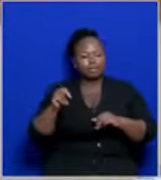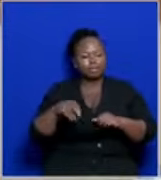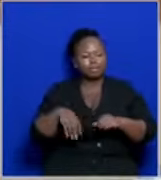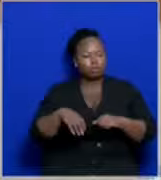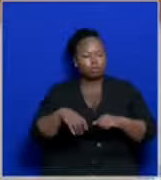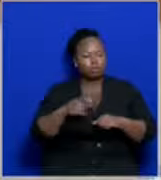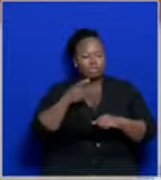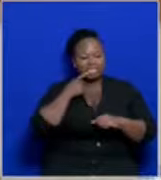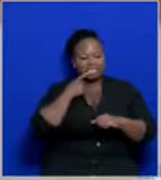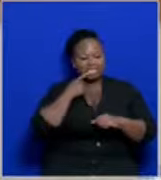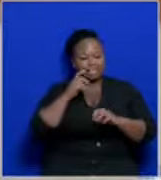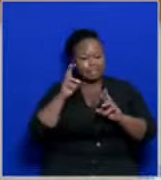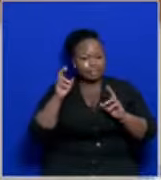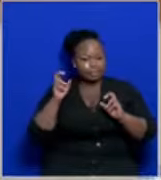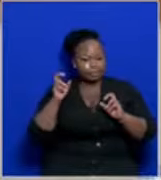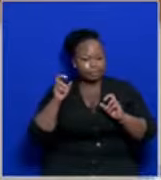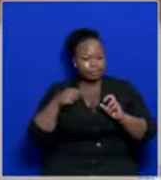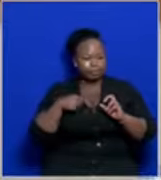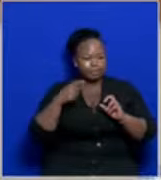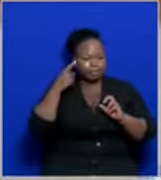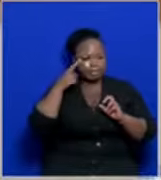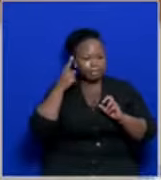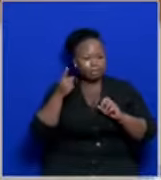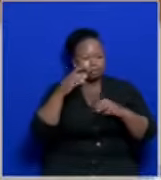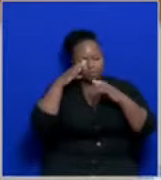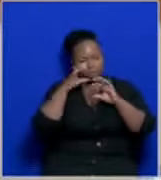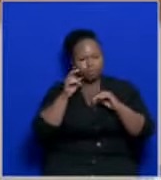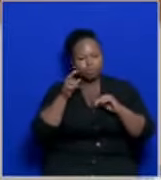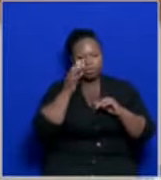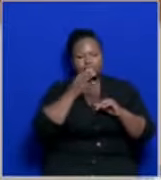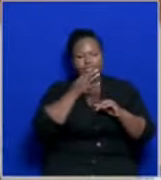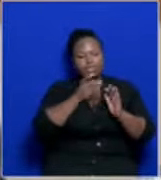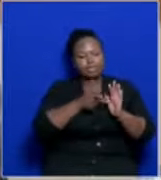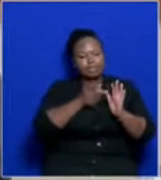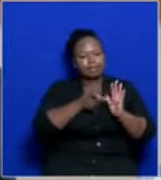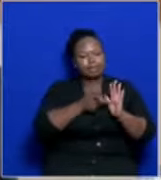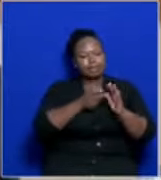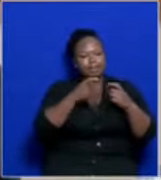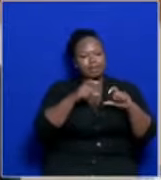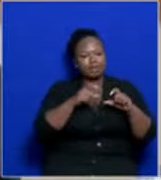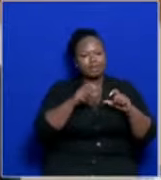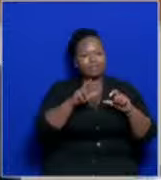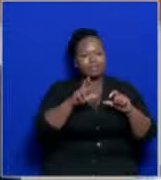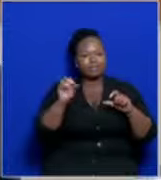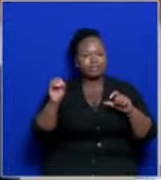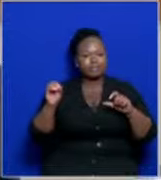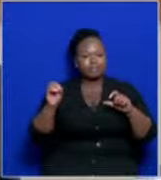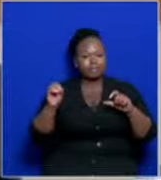think emphasis there is at your page 8, is your paragraph 80.